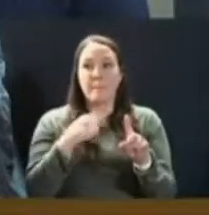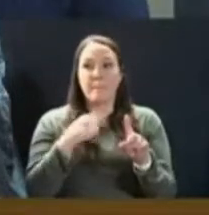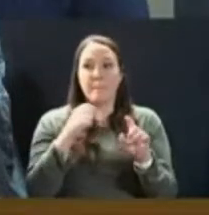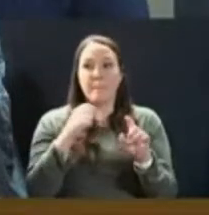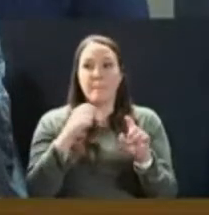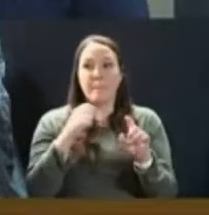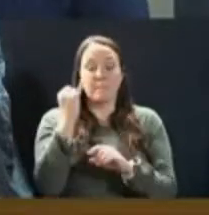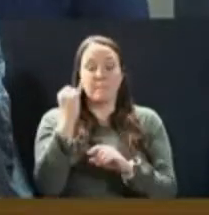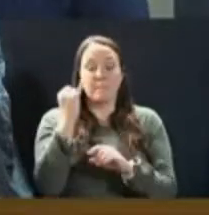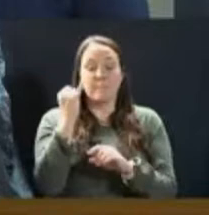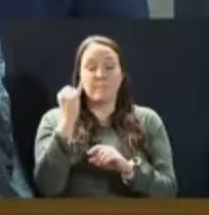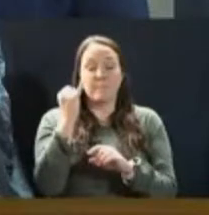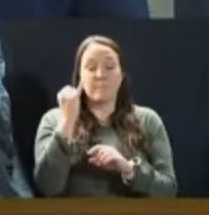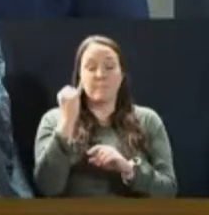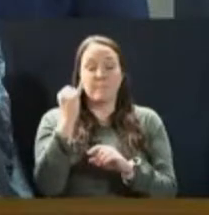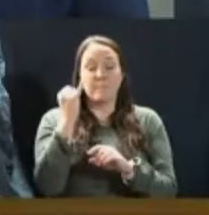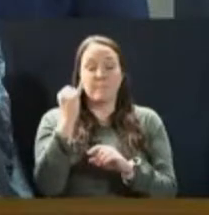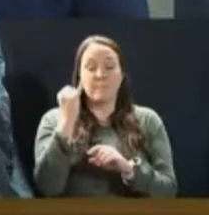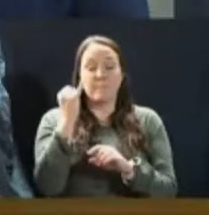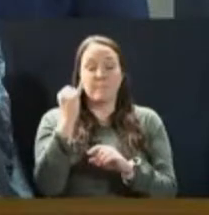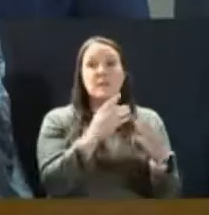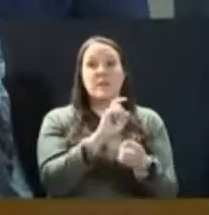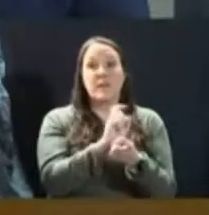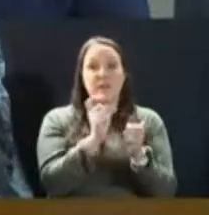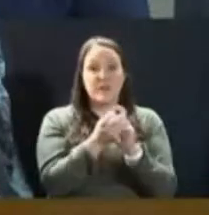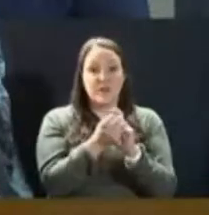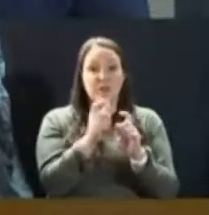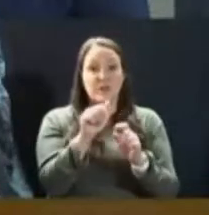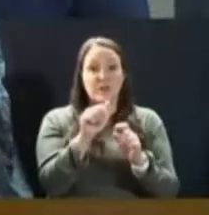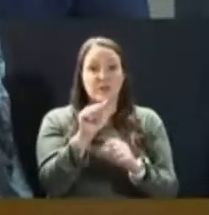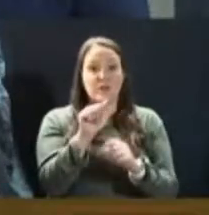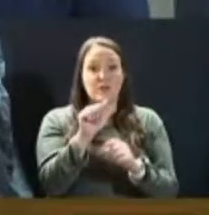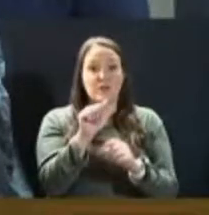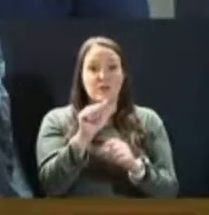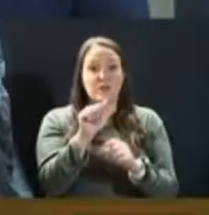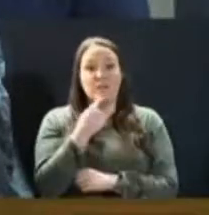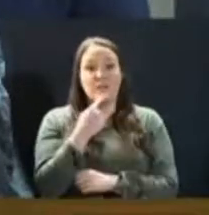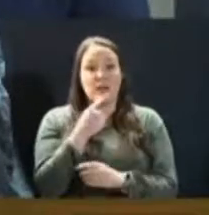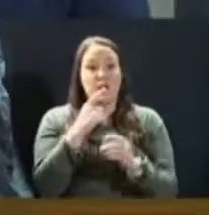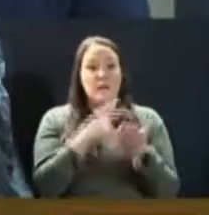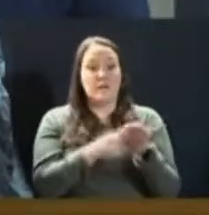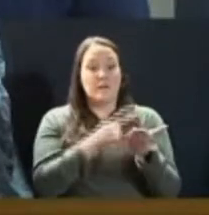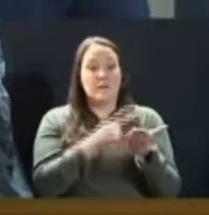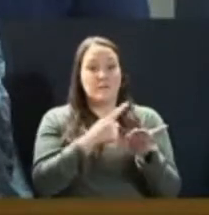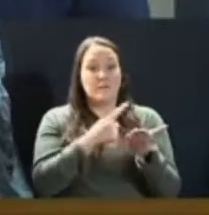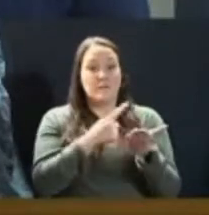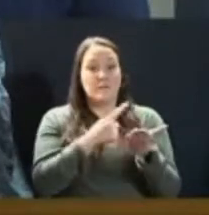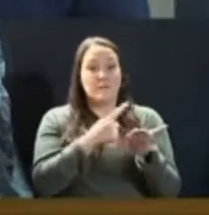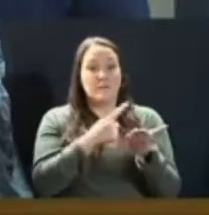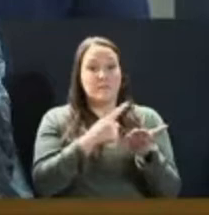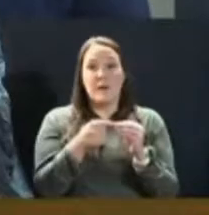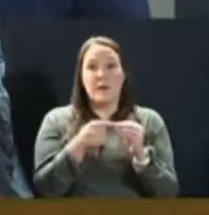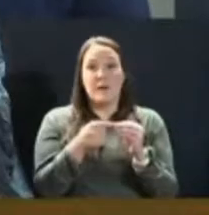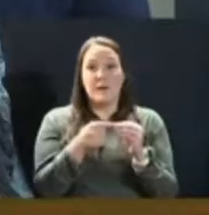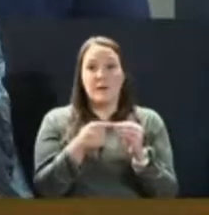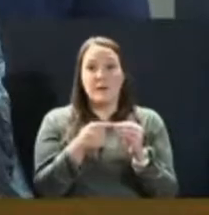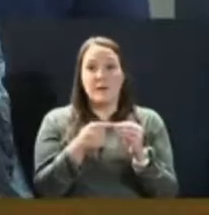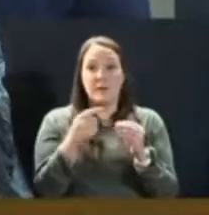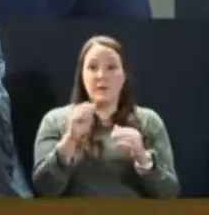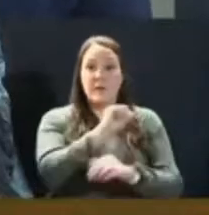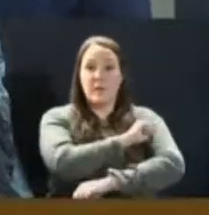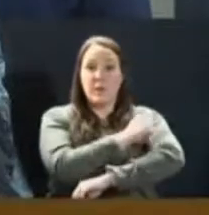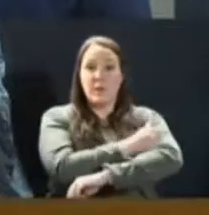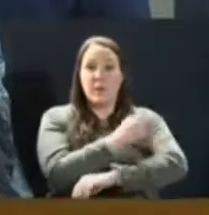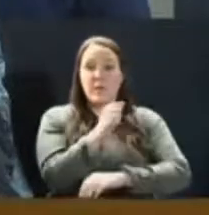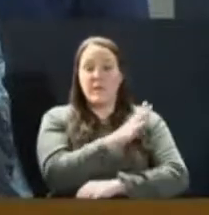If there's a substitute motion that changes the agenda to say, let's have a discussion about the authority